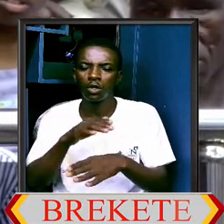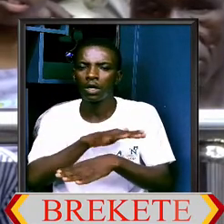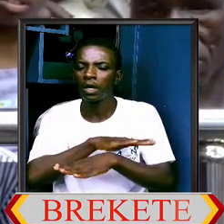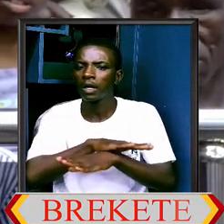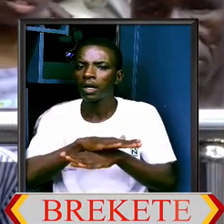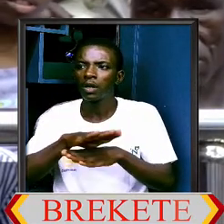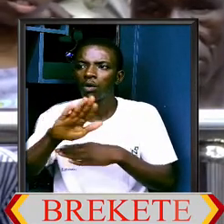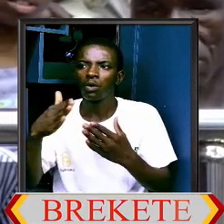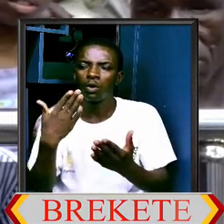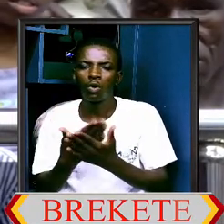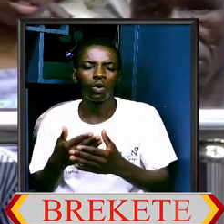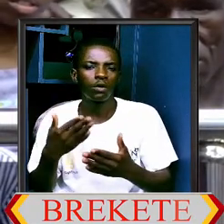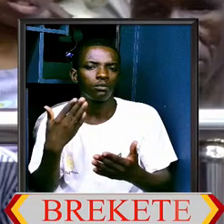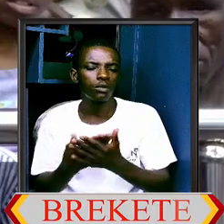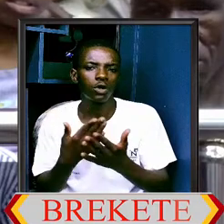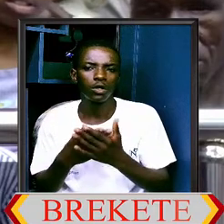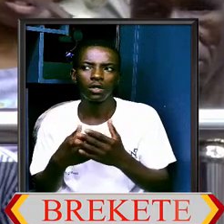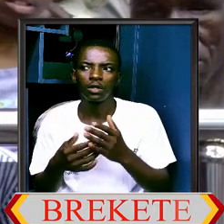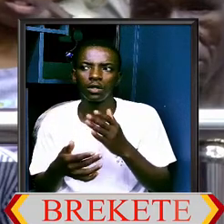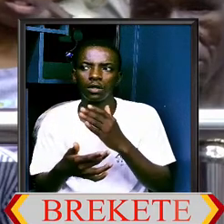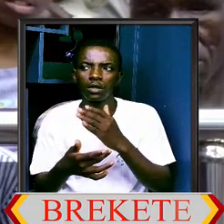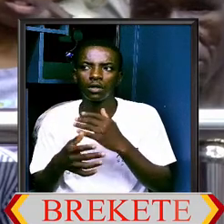wipe all my money,